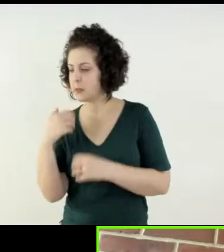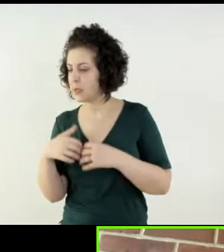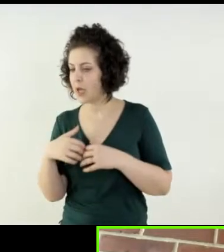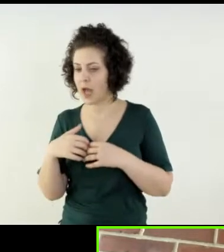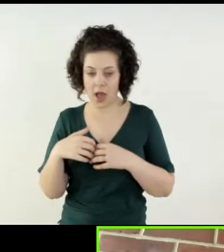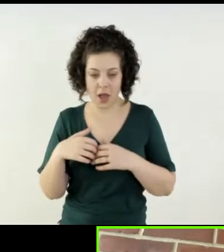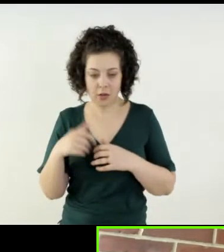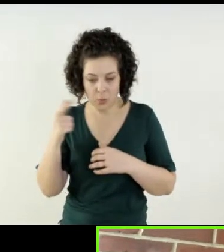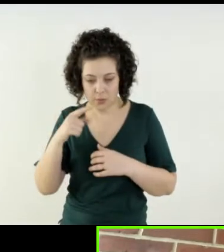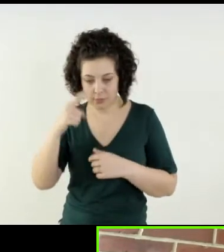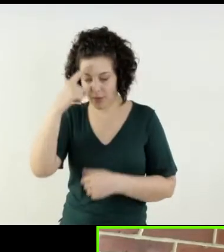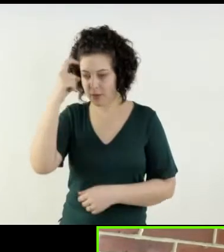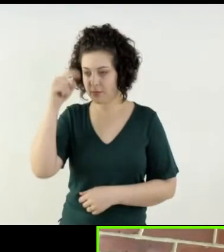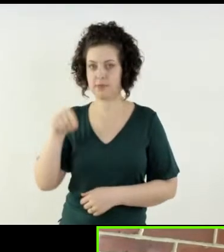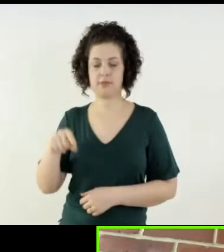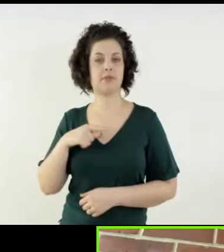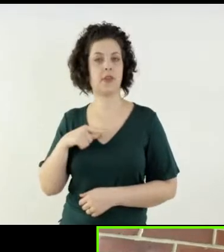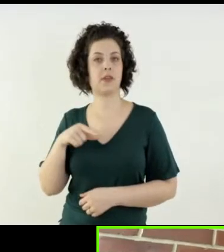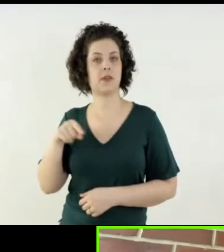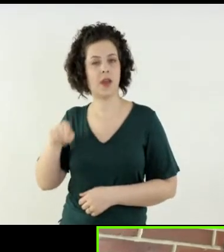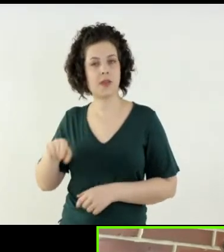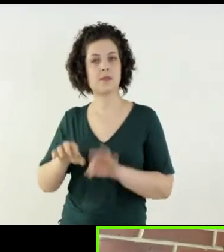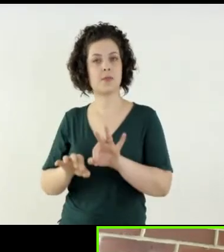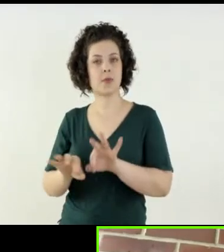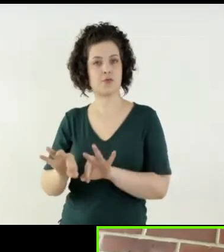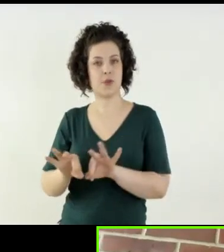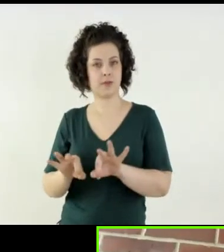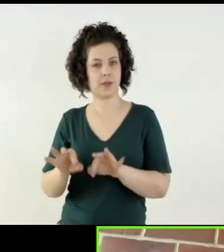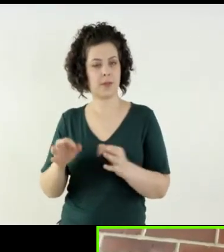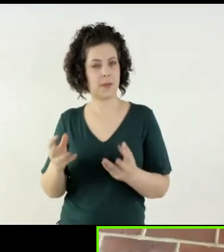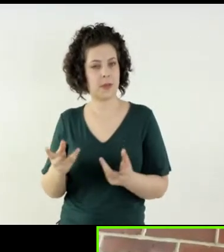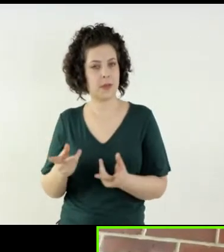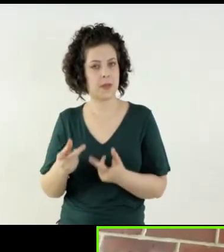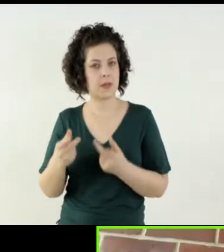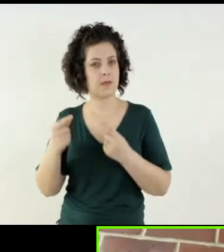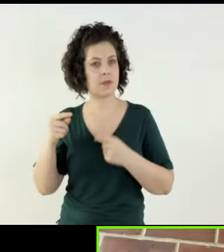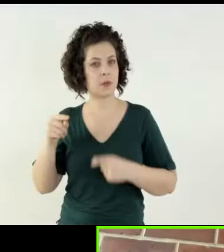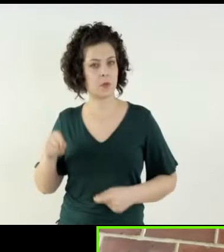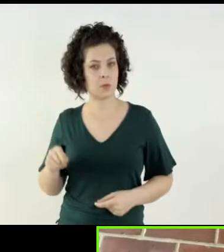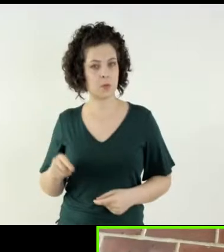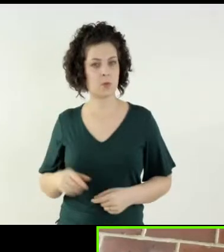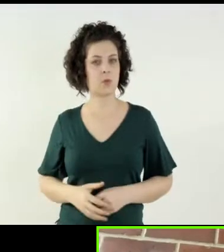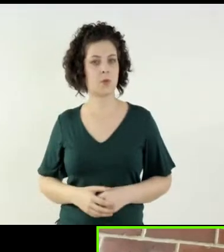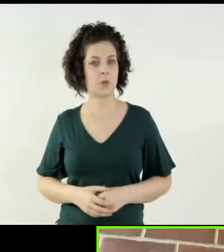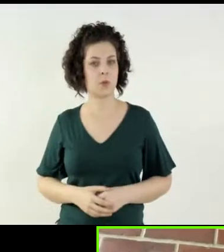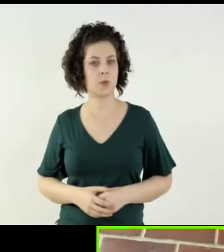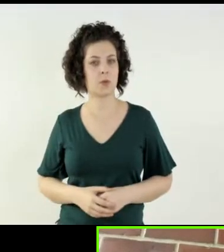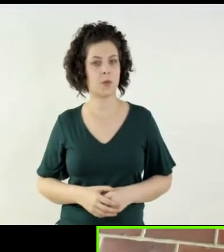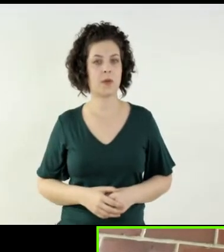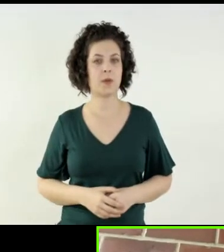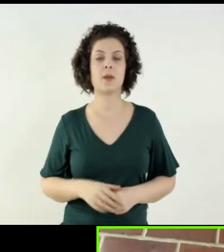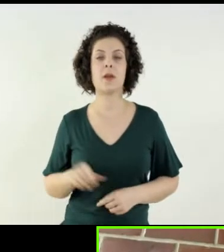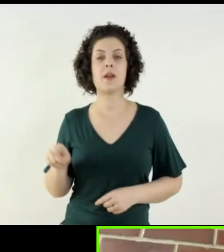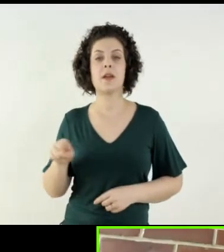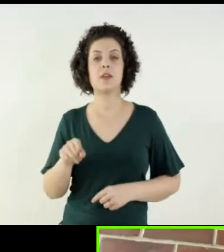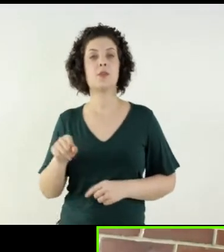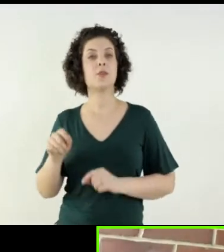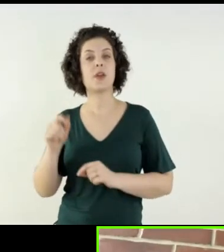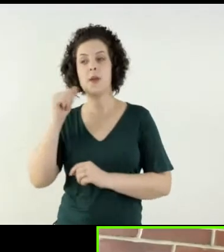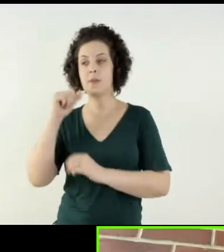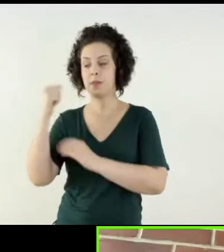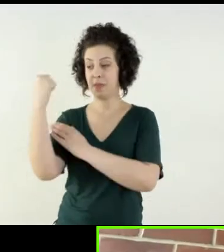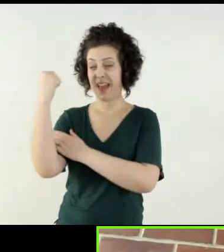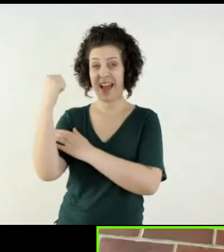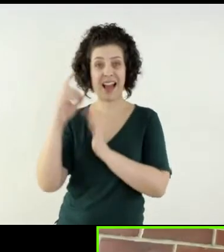this great project that feminists had engaged in the decades before I was born, not only to rebuild a